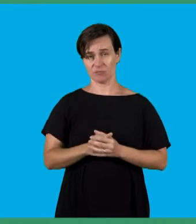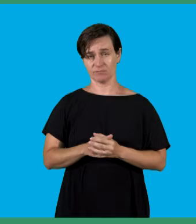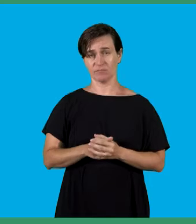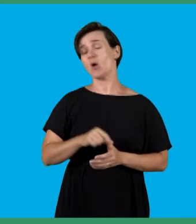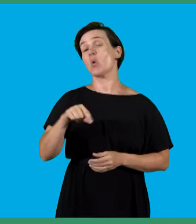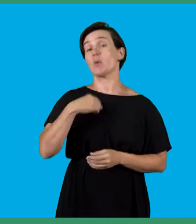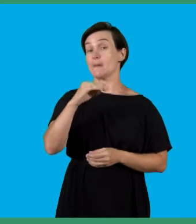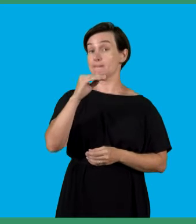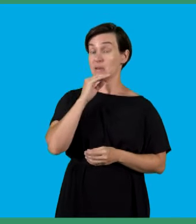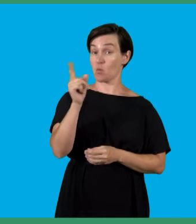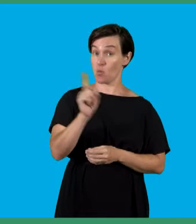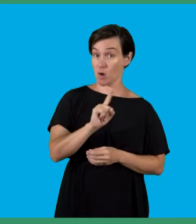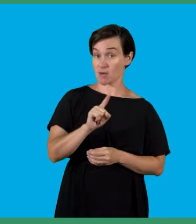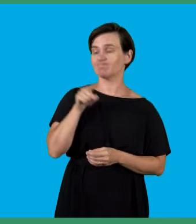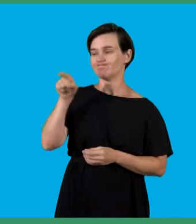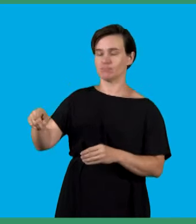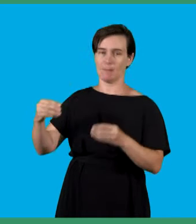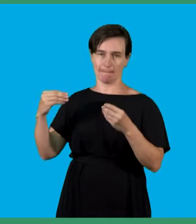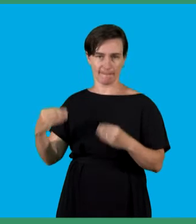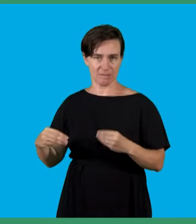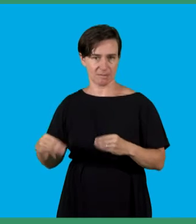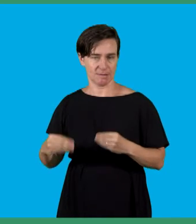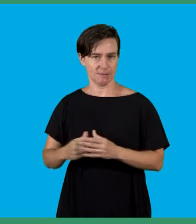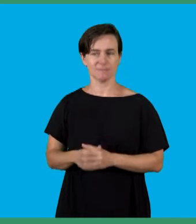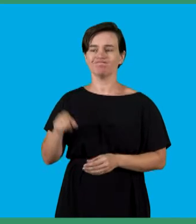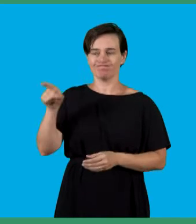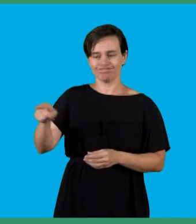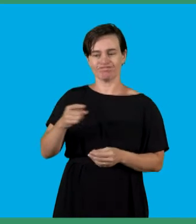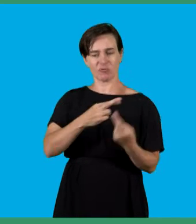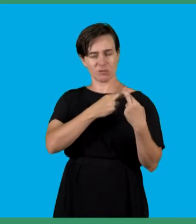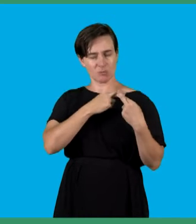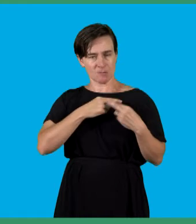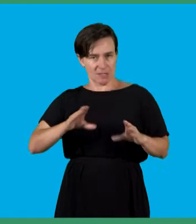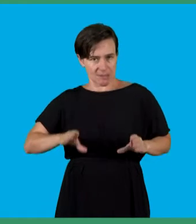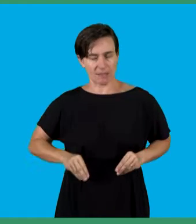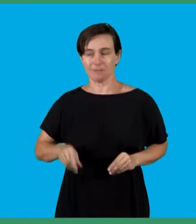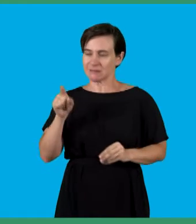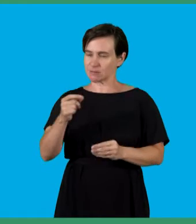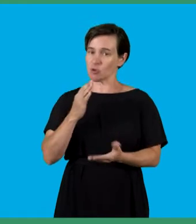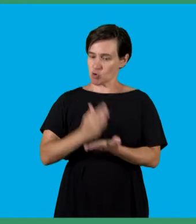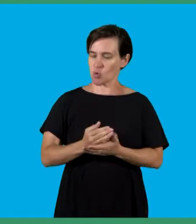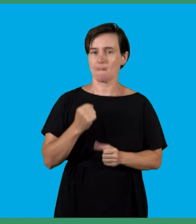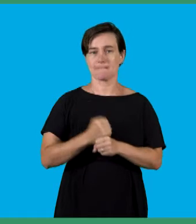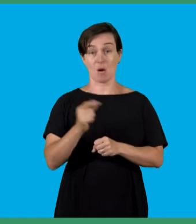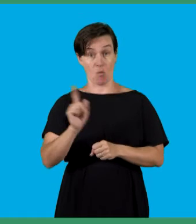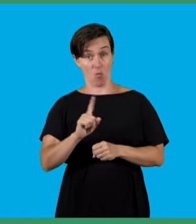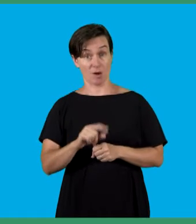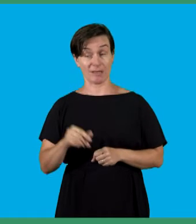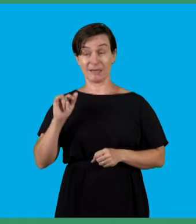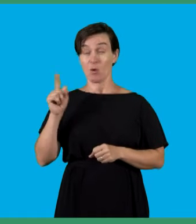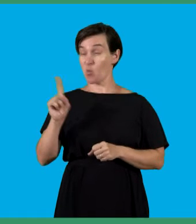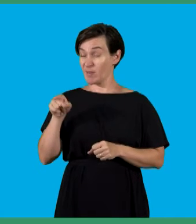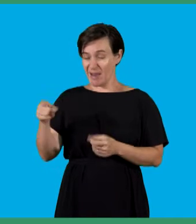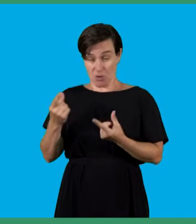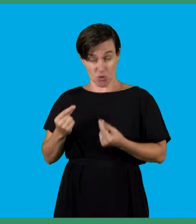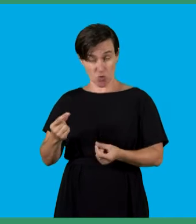are referring now to businesses taking the responsibility in terms of making sure that when they operate, they do not harm